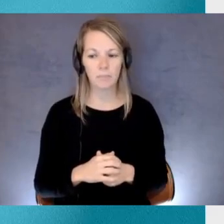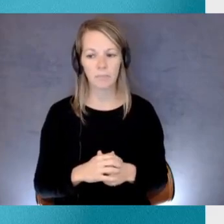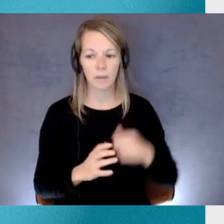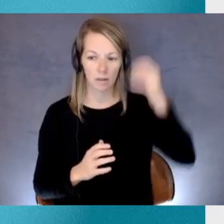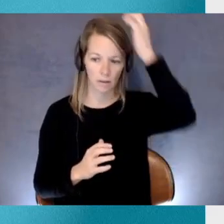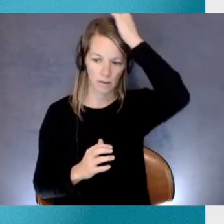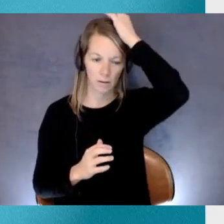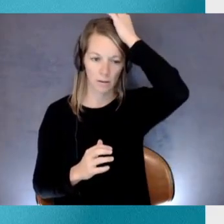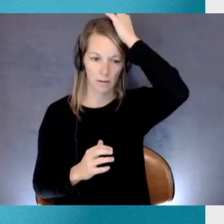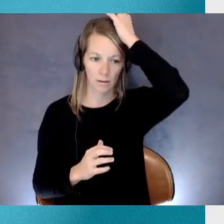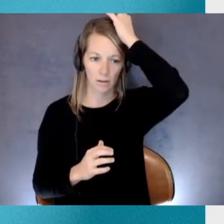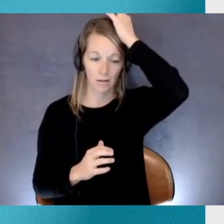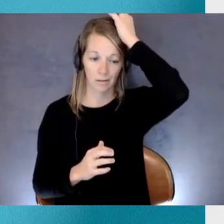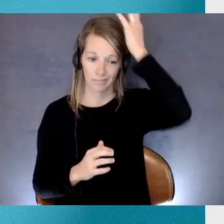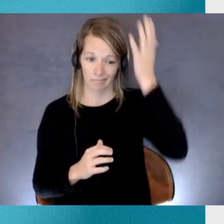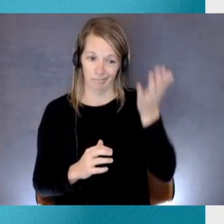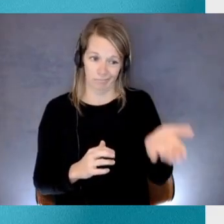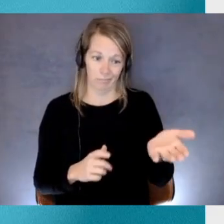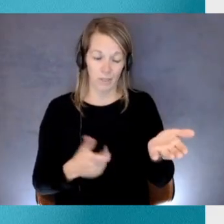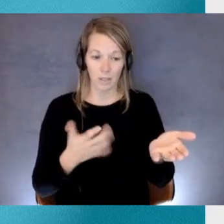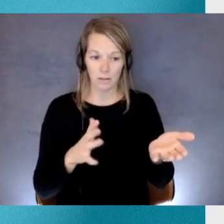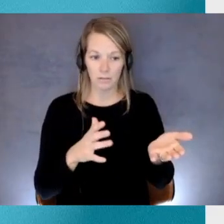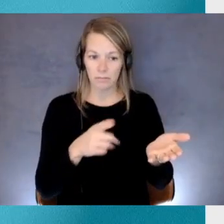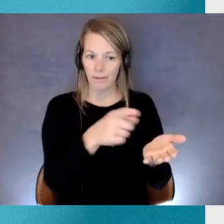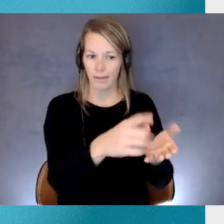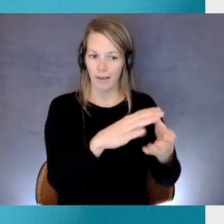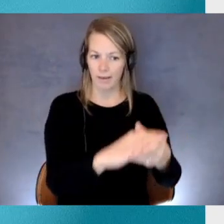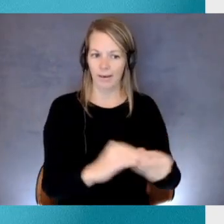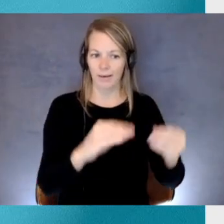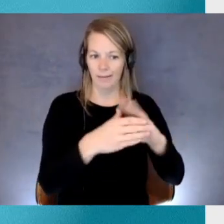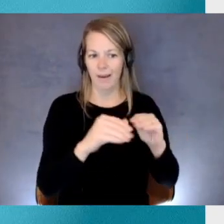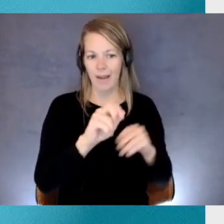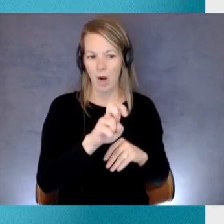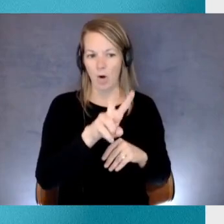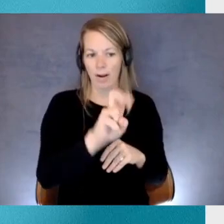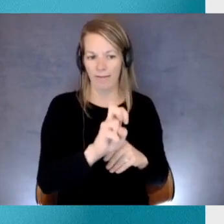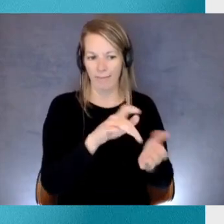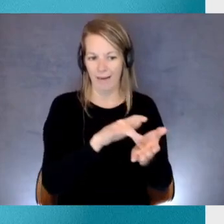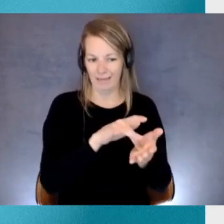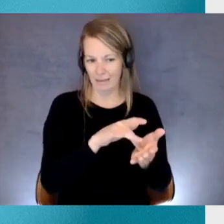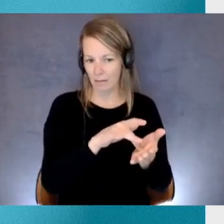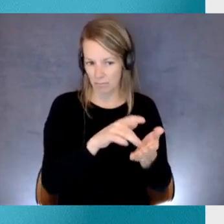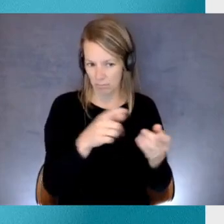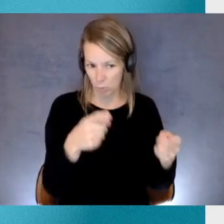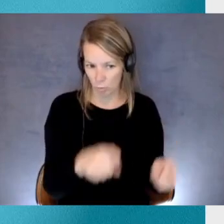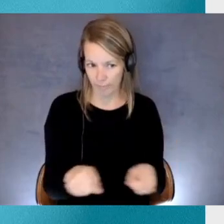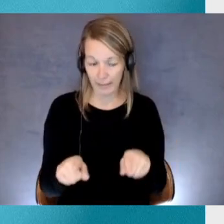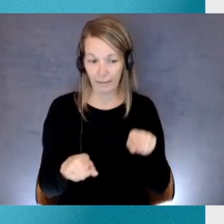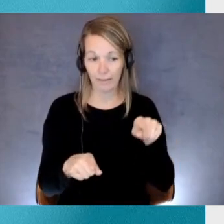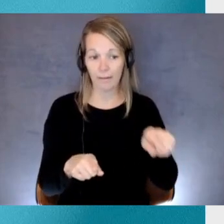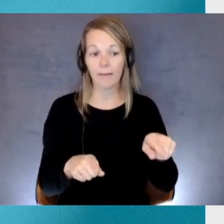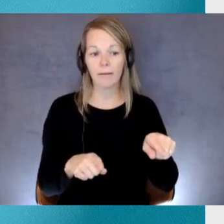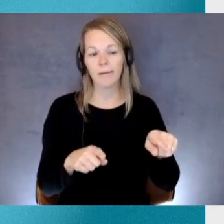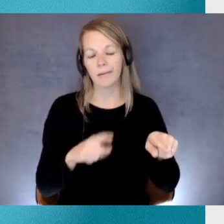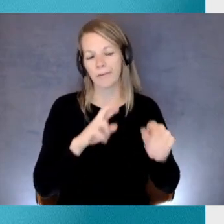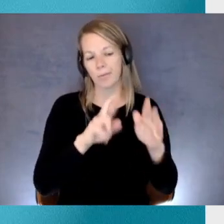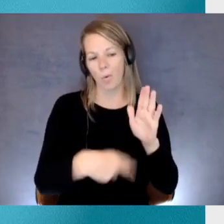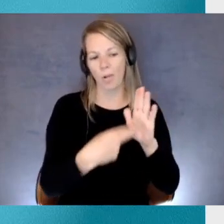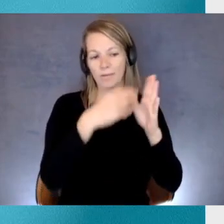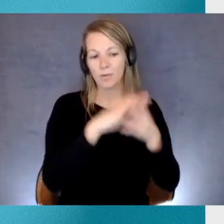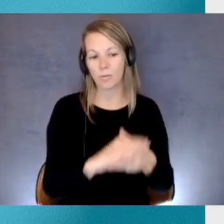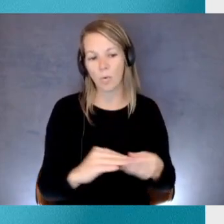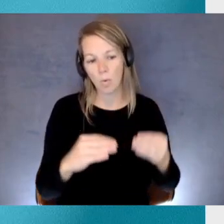movement is very kind of rooted and echoed in the narrative medicine movement, which you might be familiar with, which really focuses on the role of stories